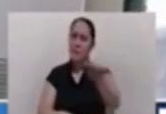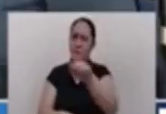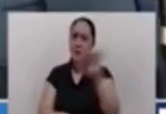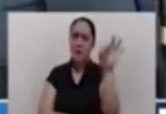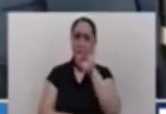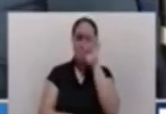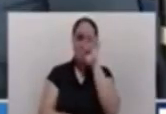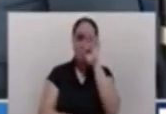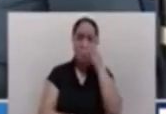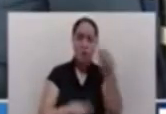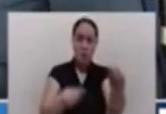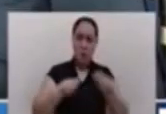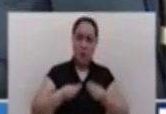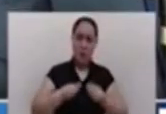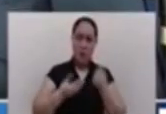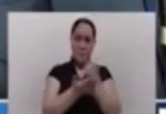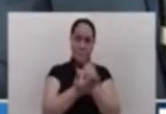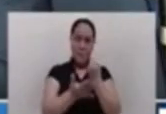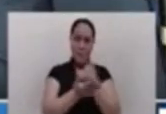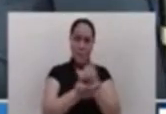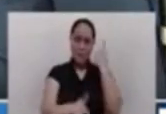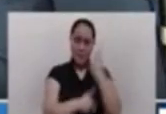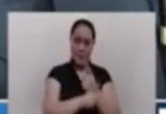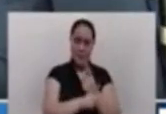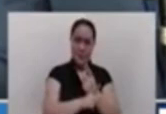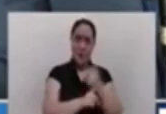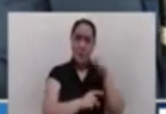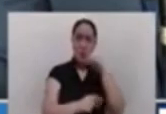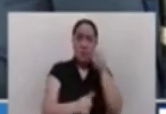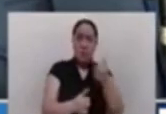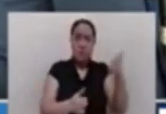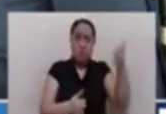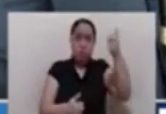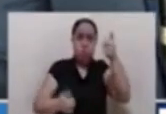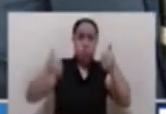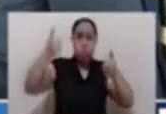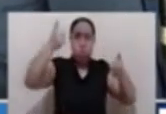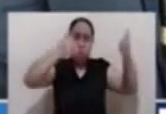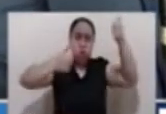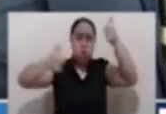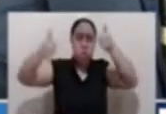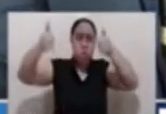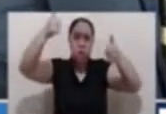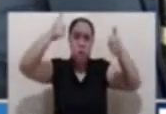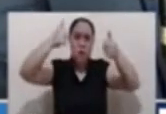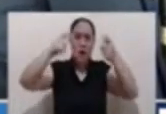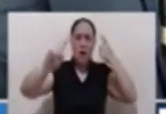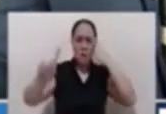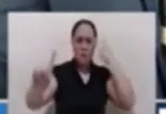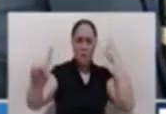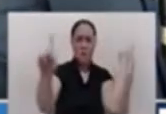Maraming salamat po sa inyong panahon, Commissioner, at more power po sa inyo. Amping kanunay, ma'am.